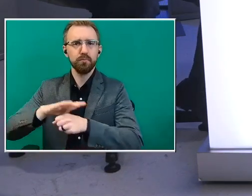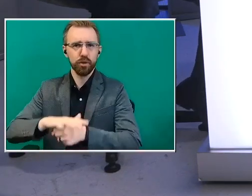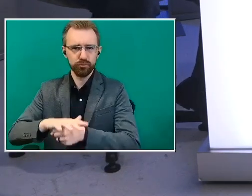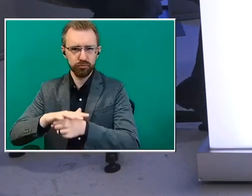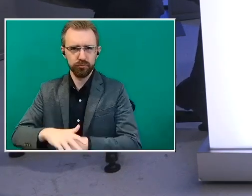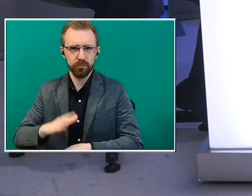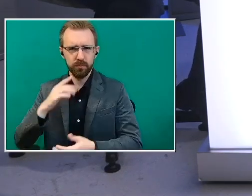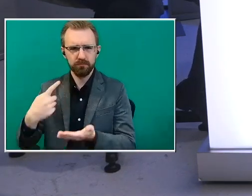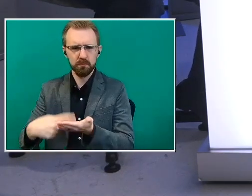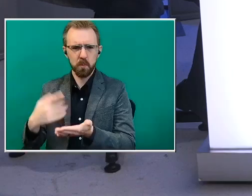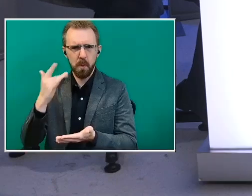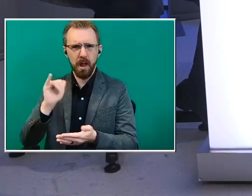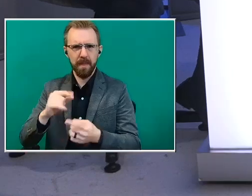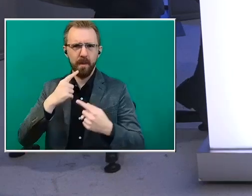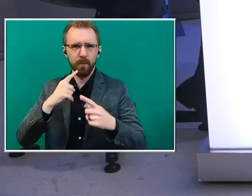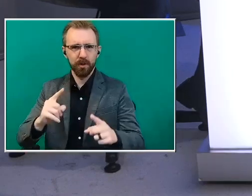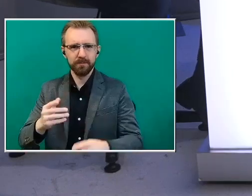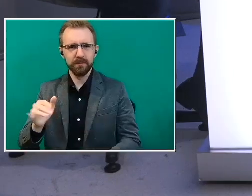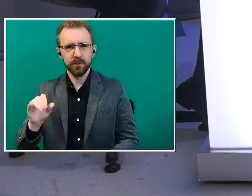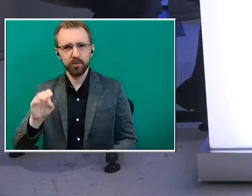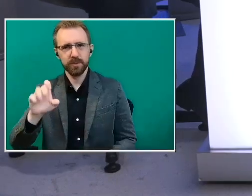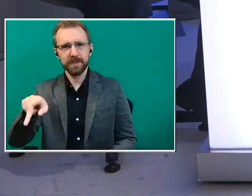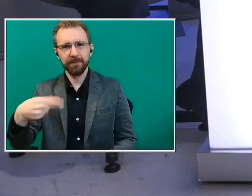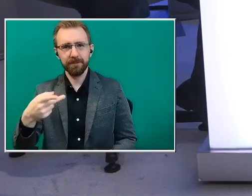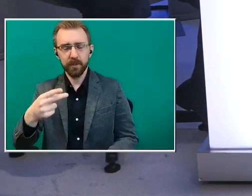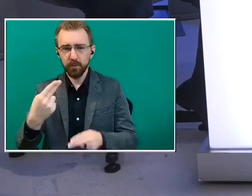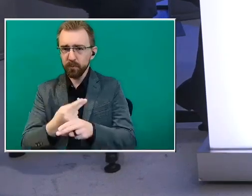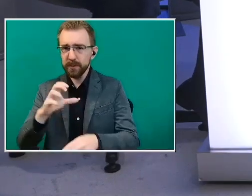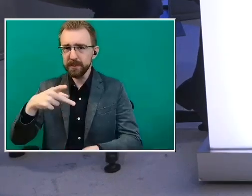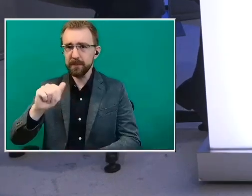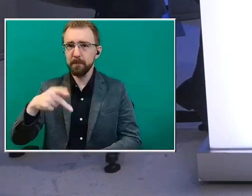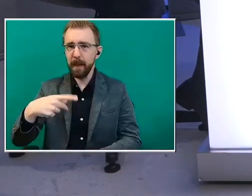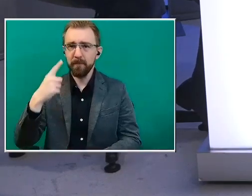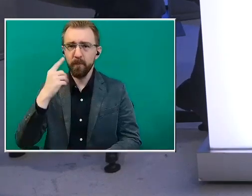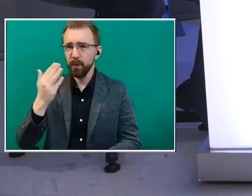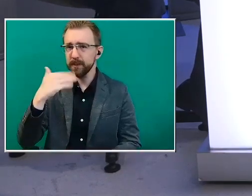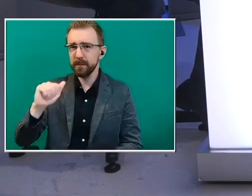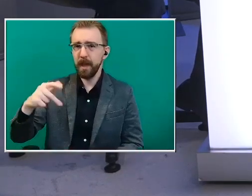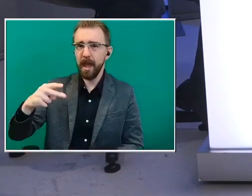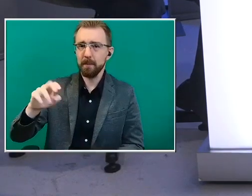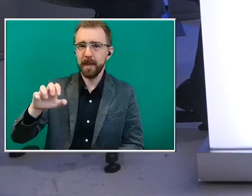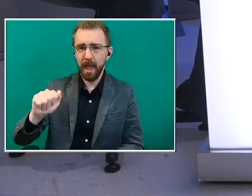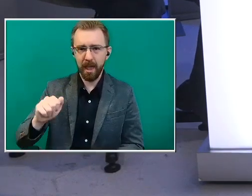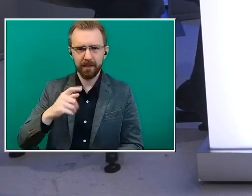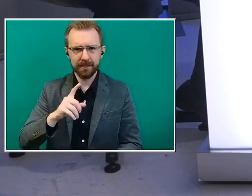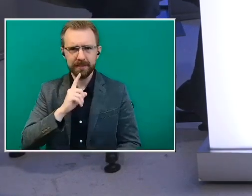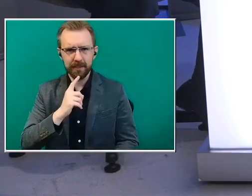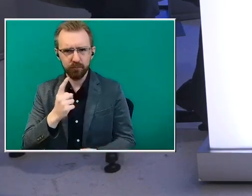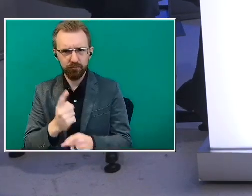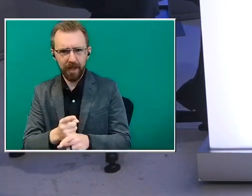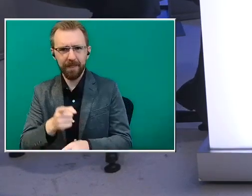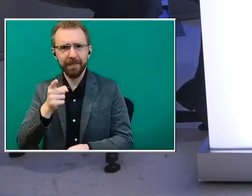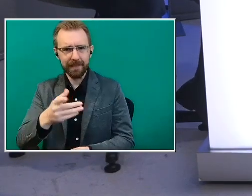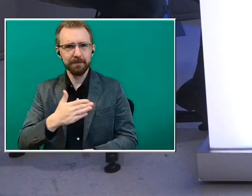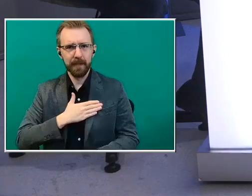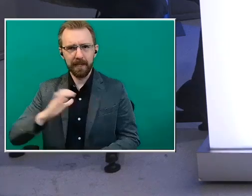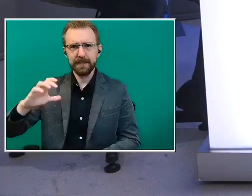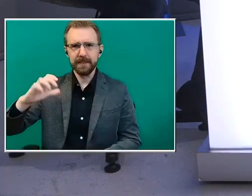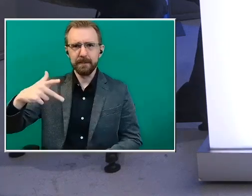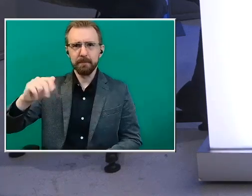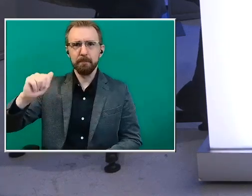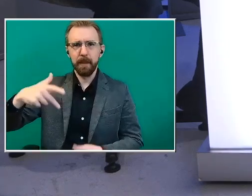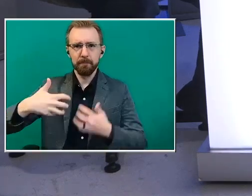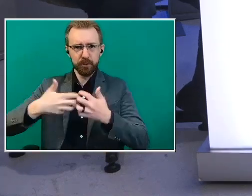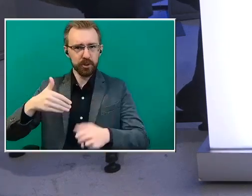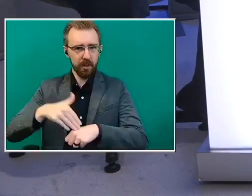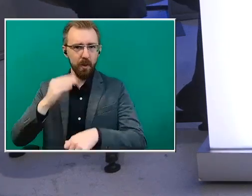first, Joseph, you use a CPAP machine for sleep apnea. Can I just say it right? This is my CPAP machine at home. This is